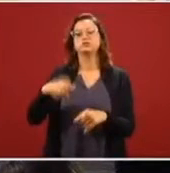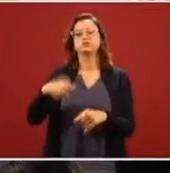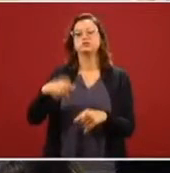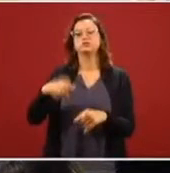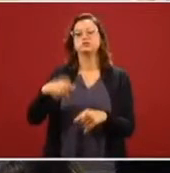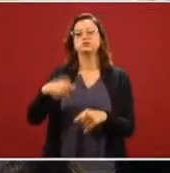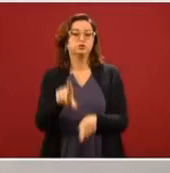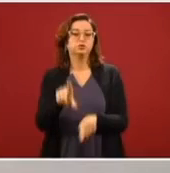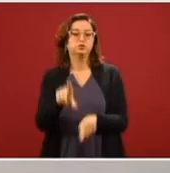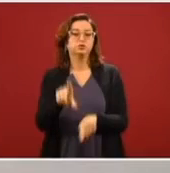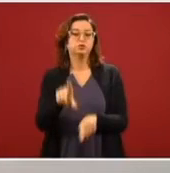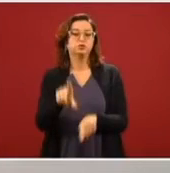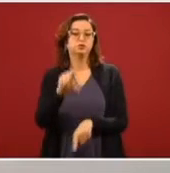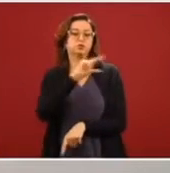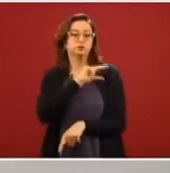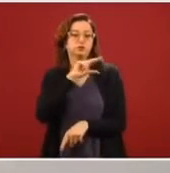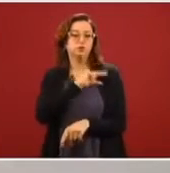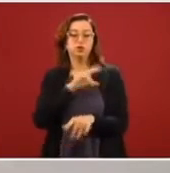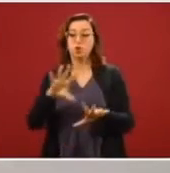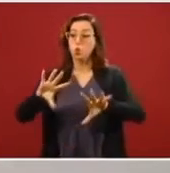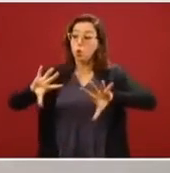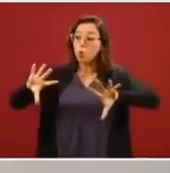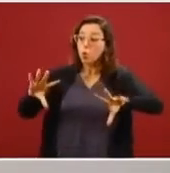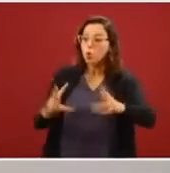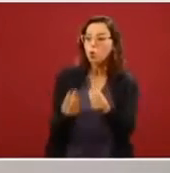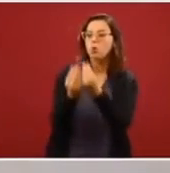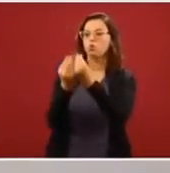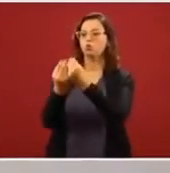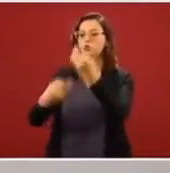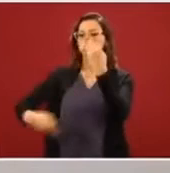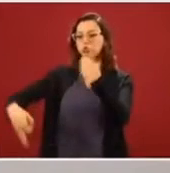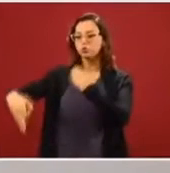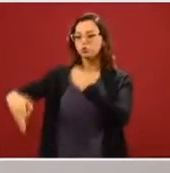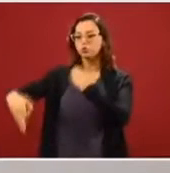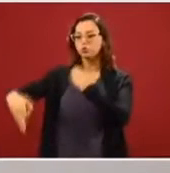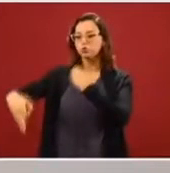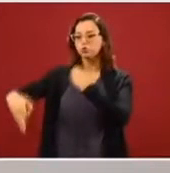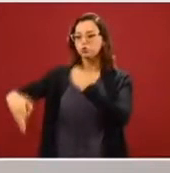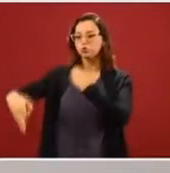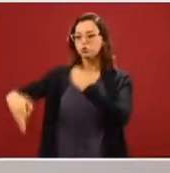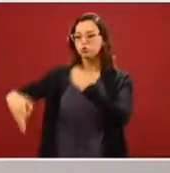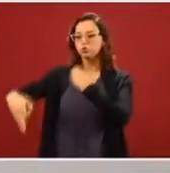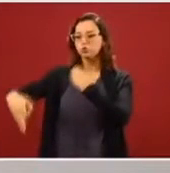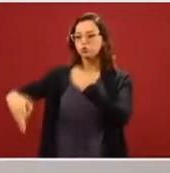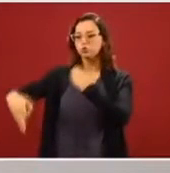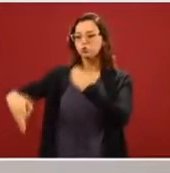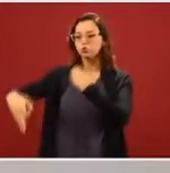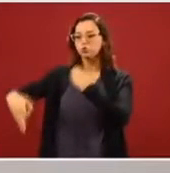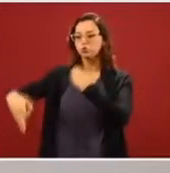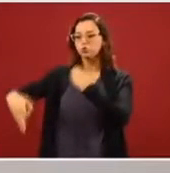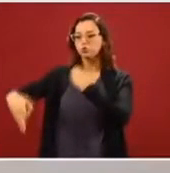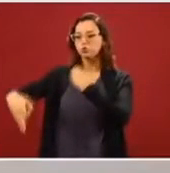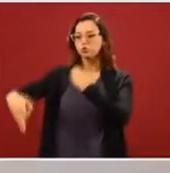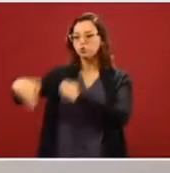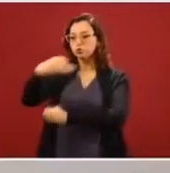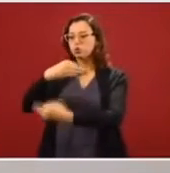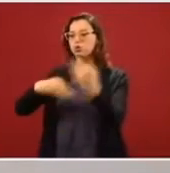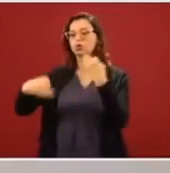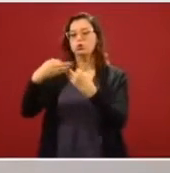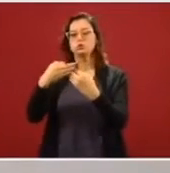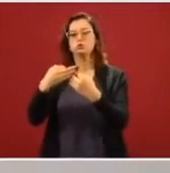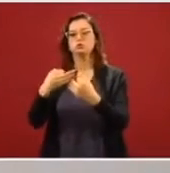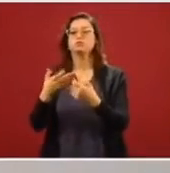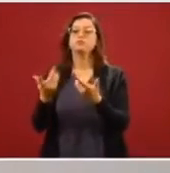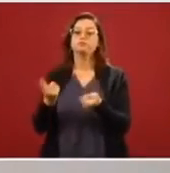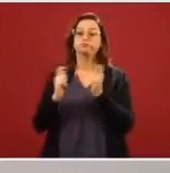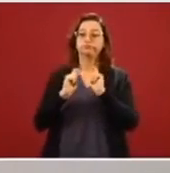private sector. y todas estas organizaciones And all of these organizations tienen